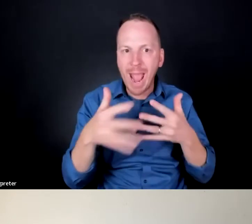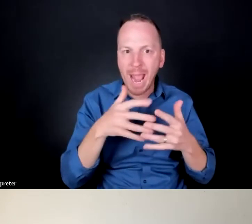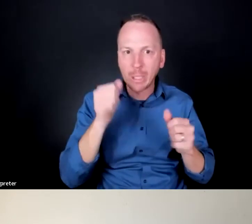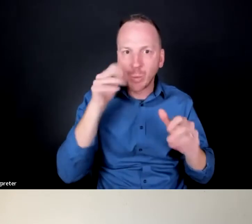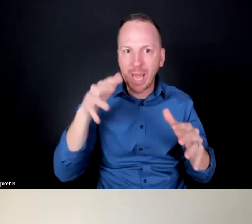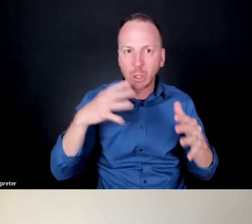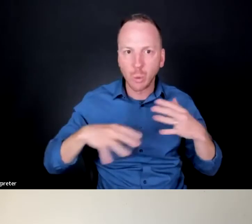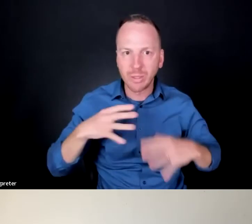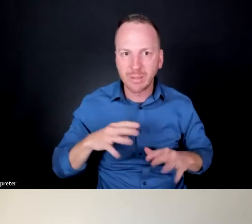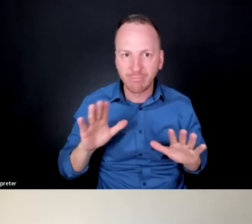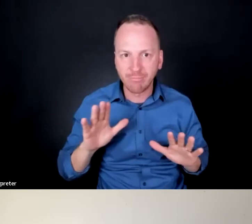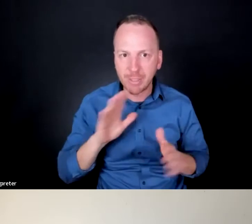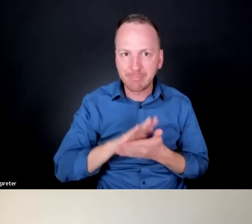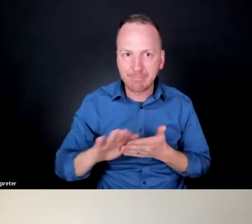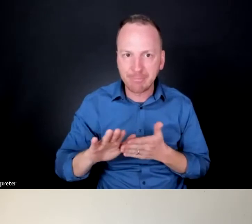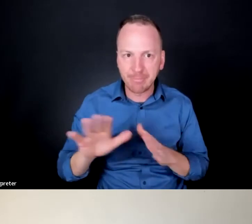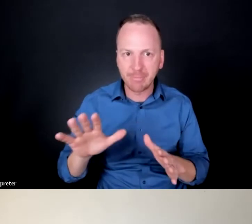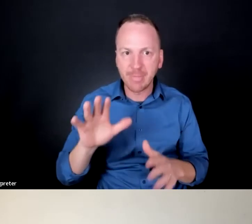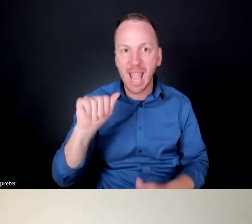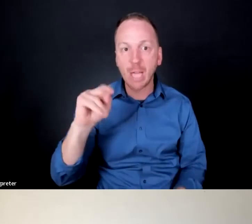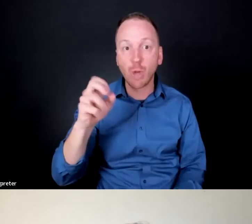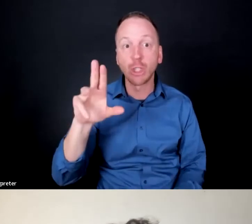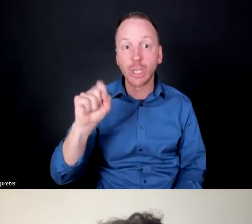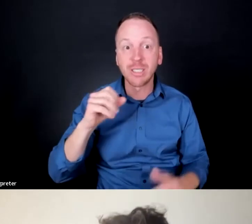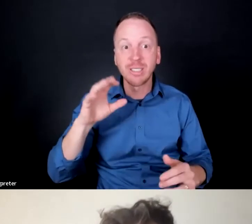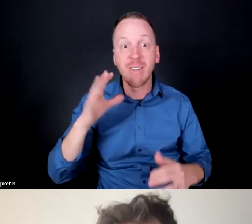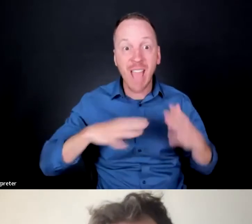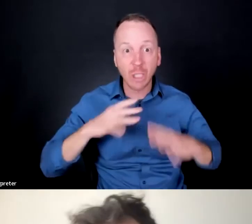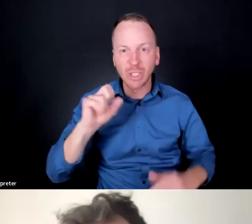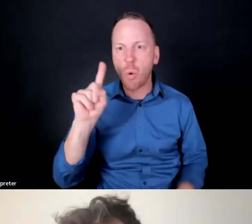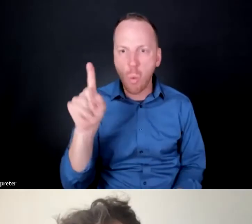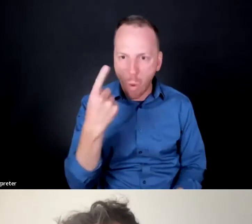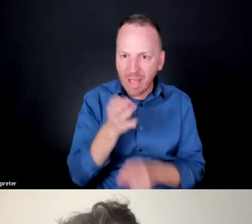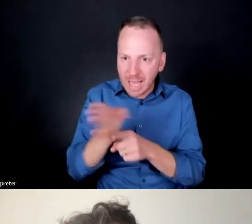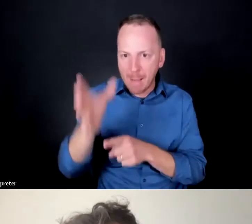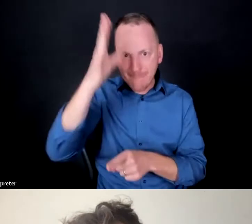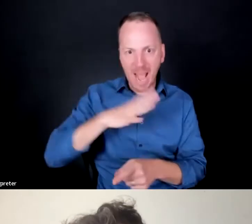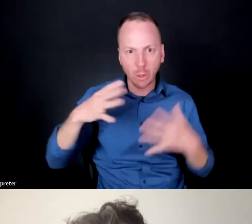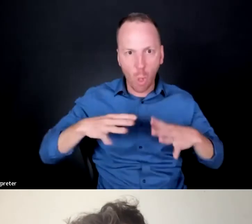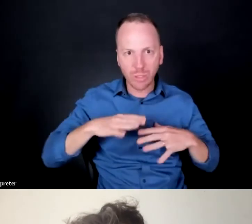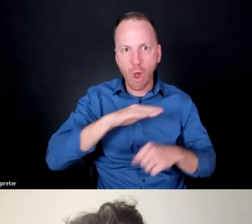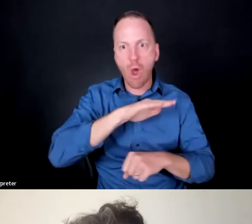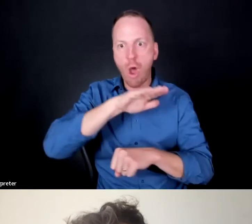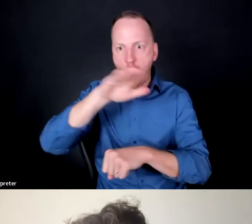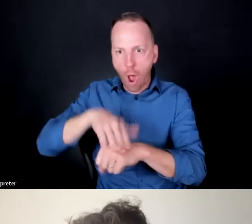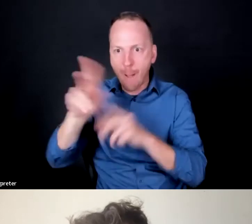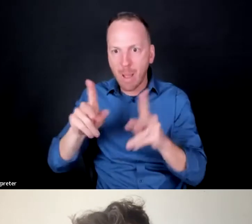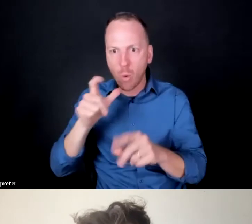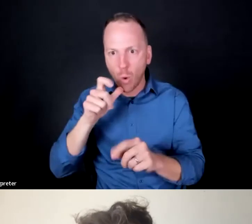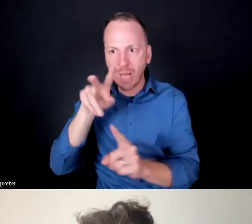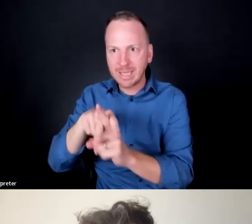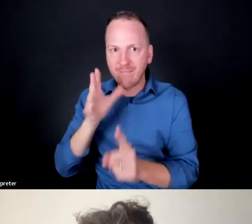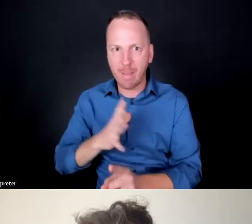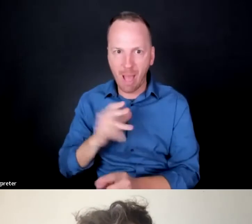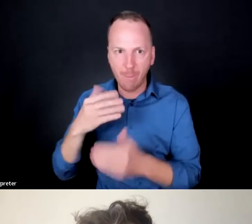sweatsuits, or like androgynous fashion is only like men's clothes on people who are assigned female